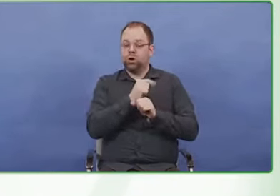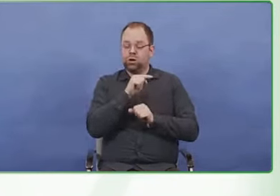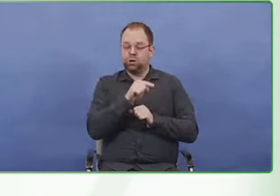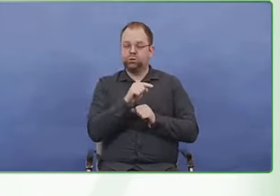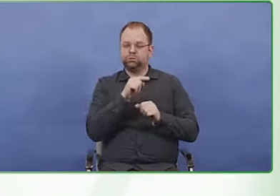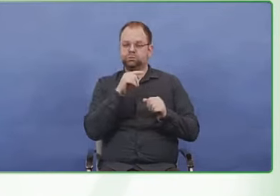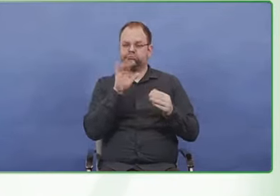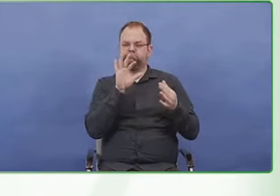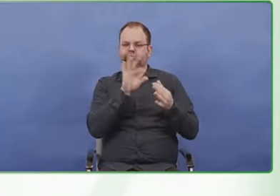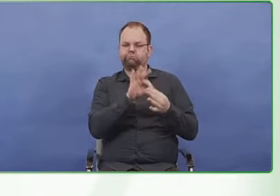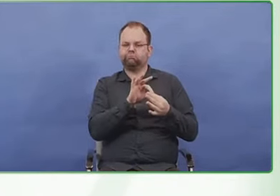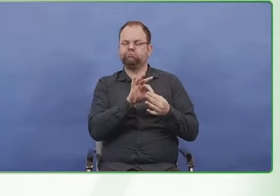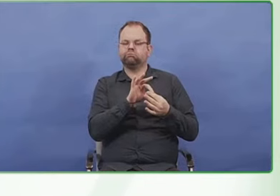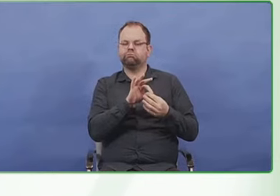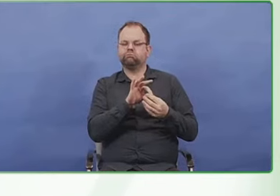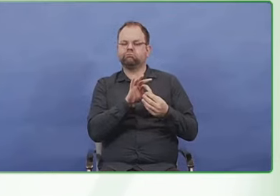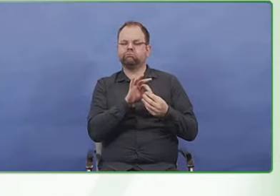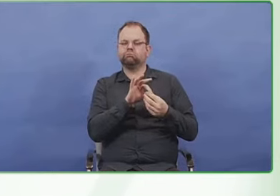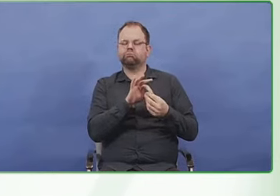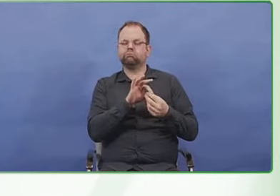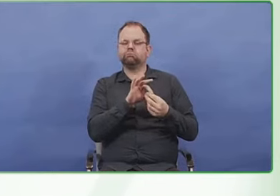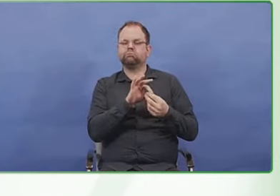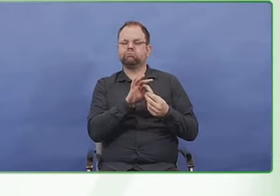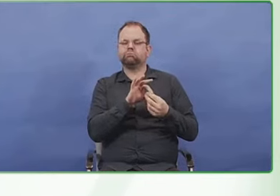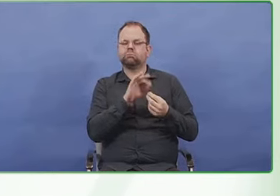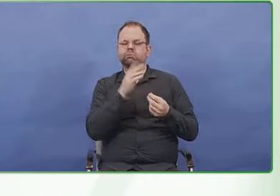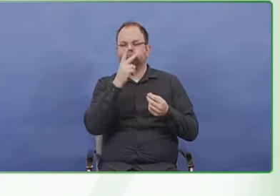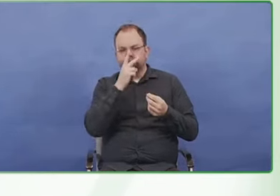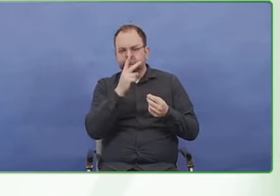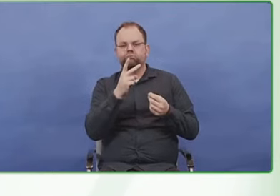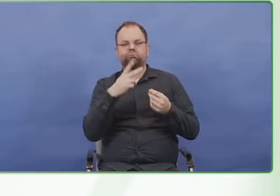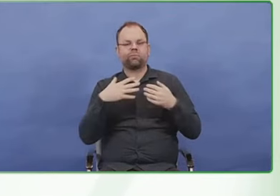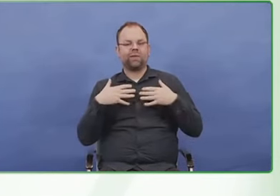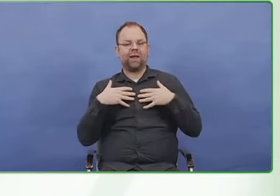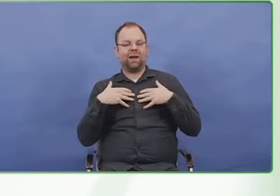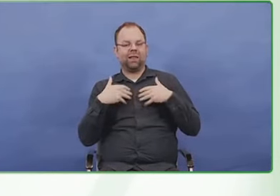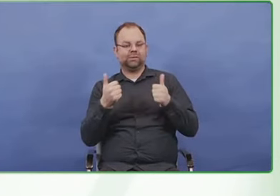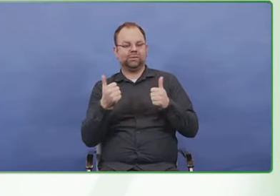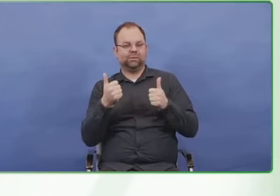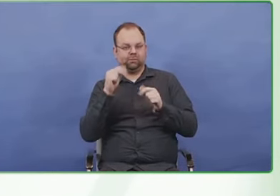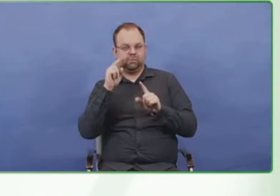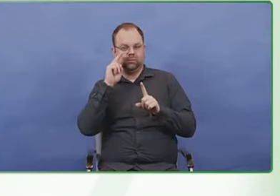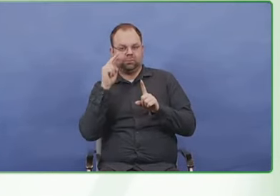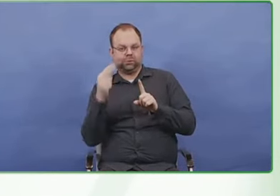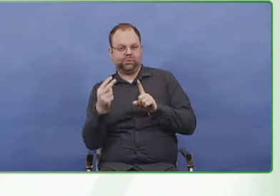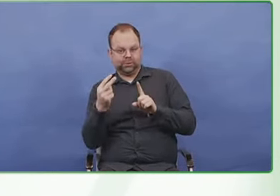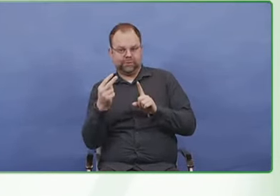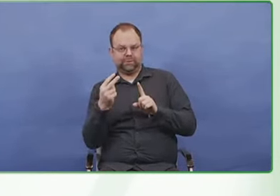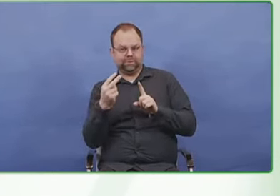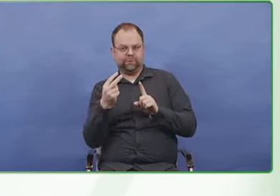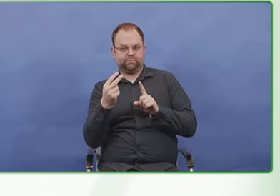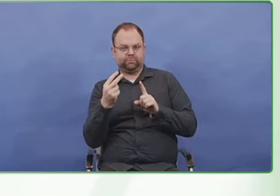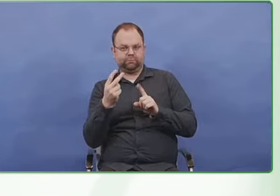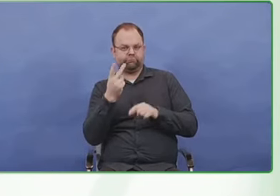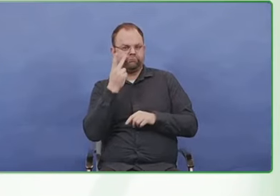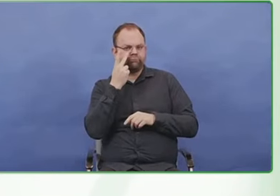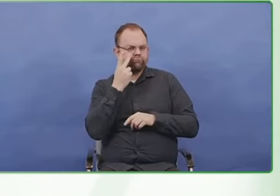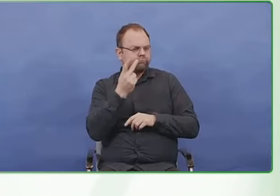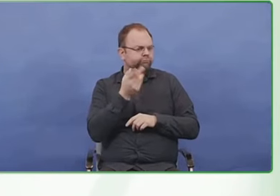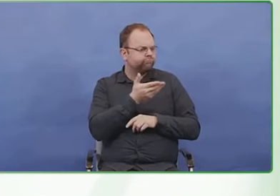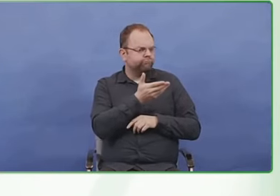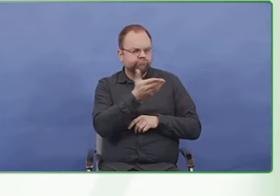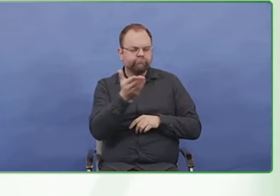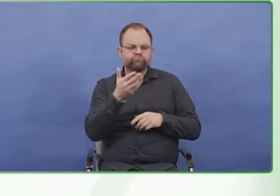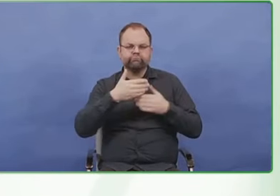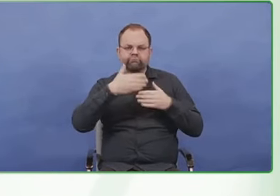their lives, access barriers to healthcare. And whilst it was great to see what Masahito had talked about, we to see